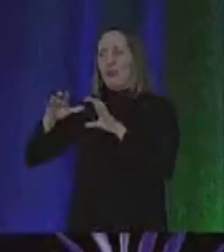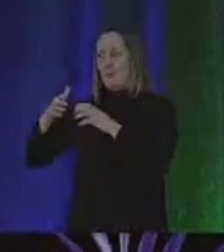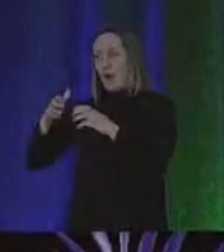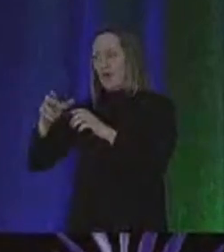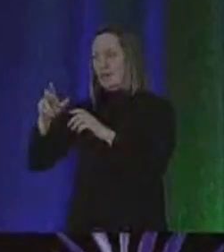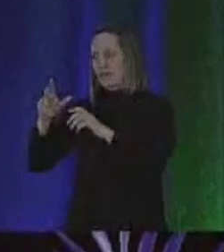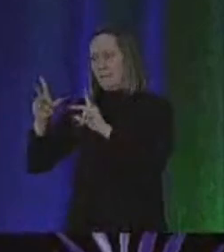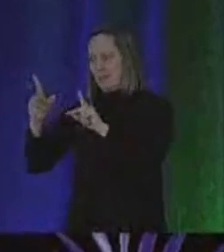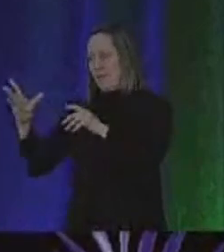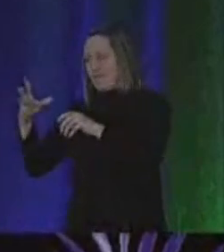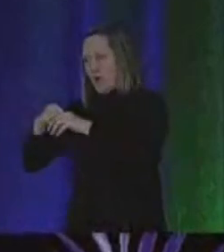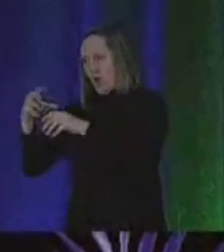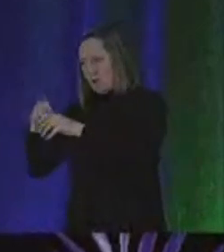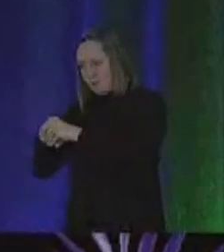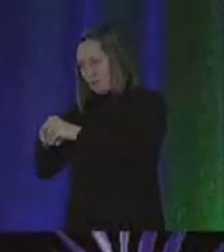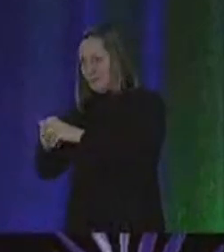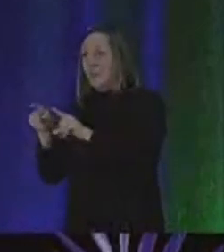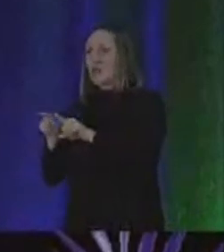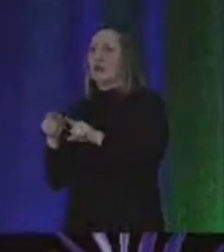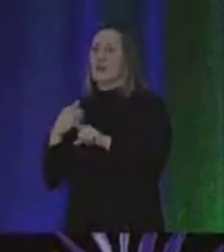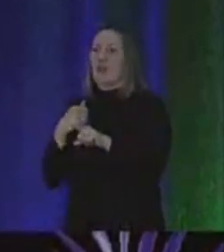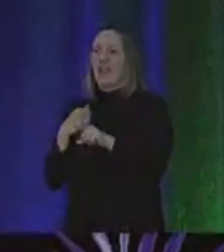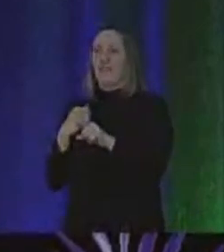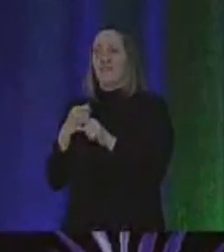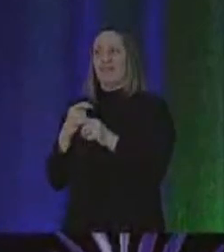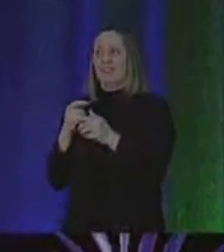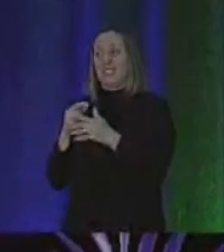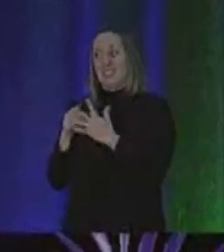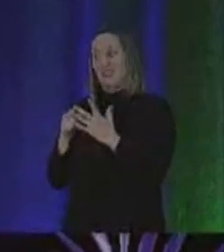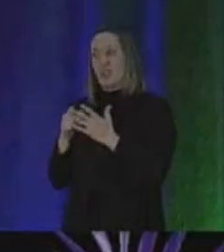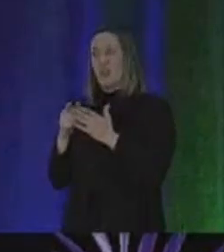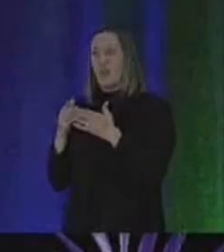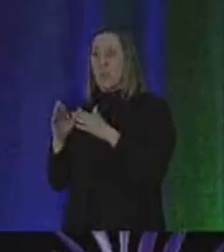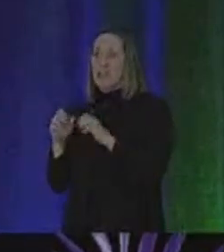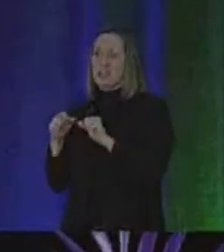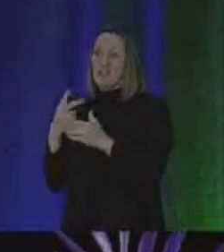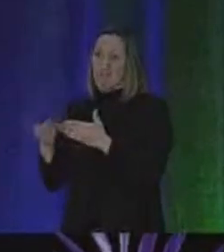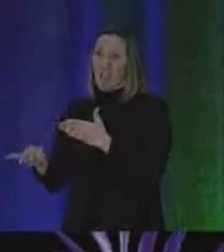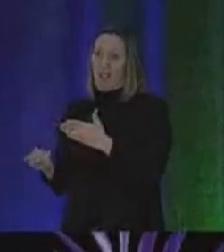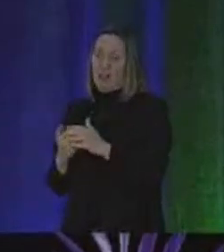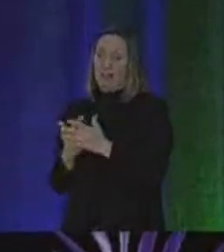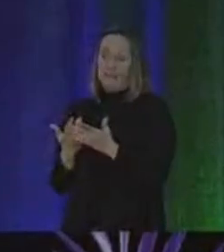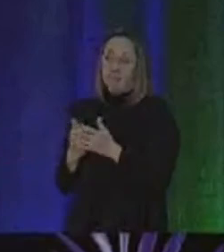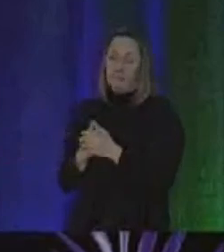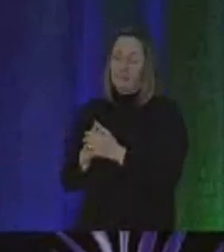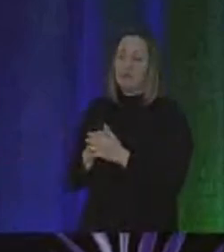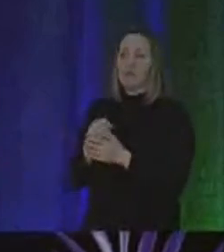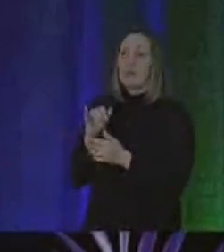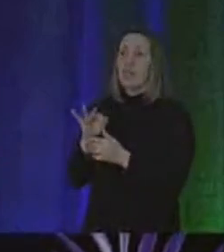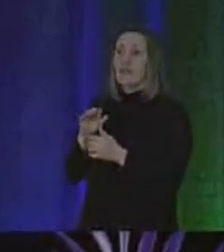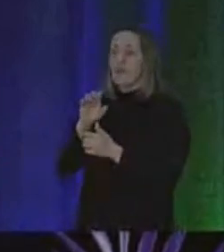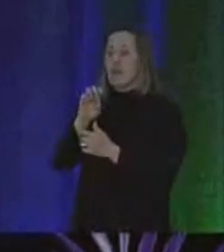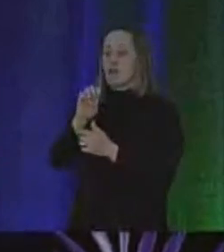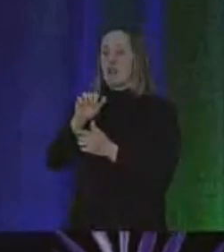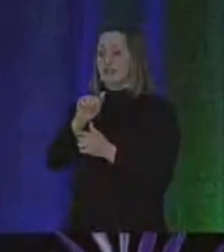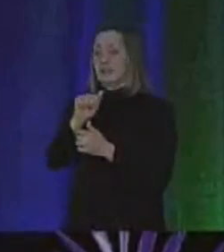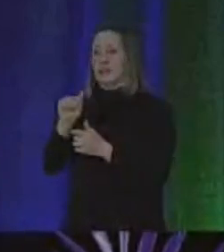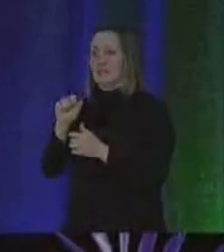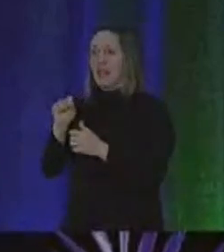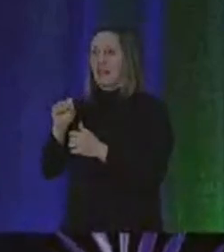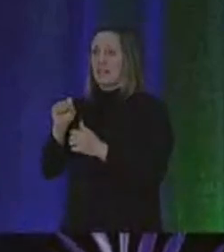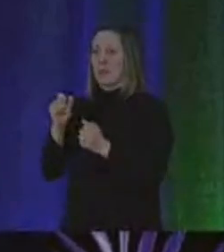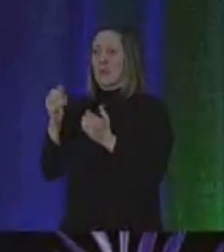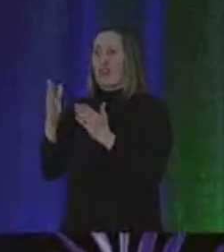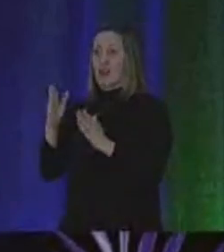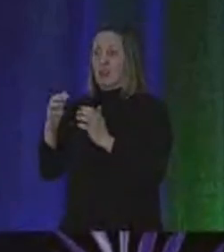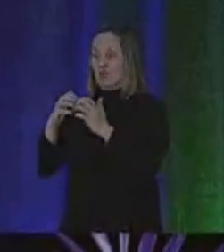also have a bunch of points of failure, right? It's just the reality of it. If one SaaS provider goes down, how does that affect the rest